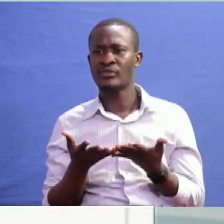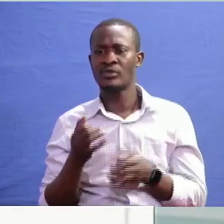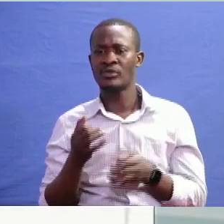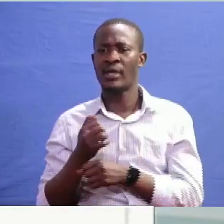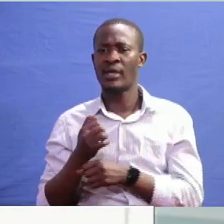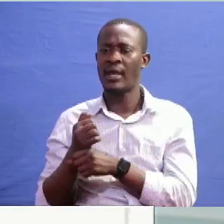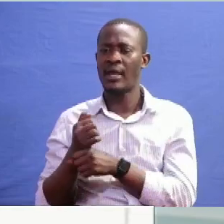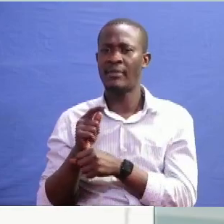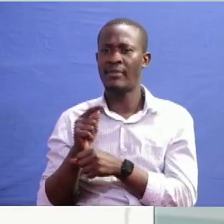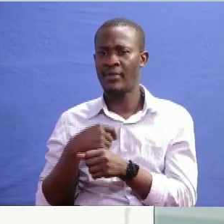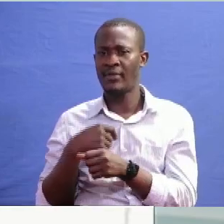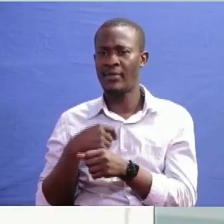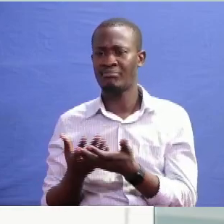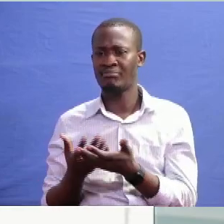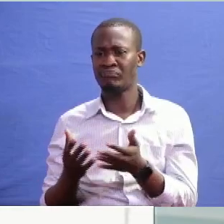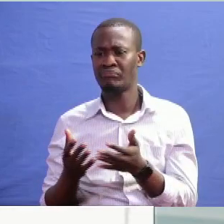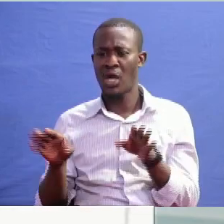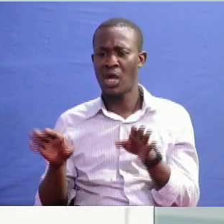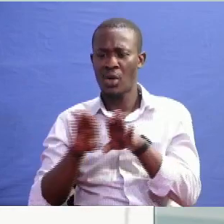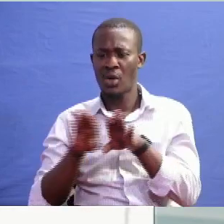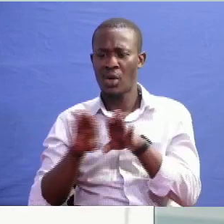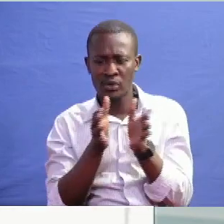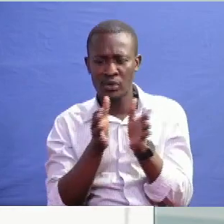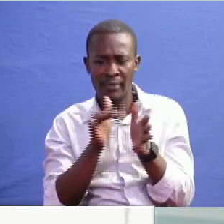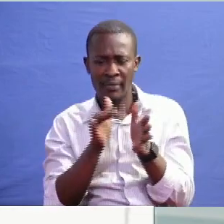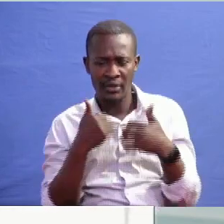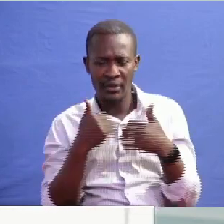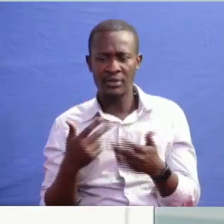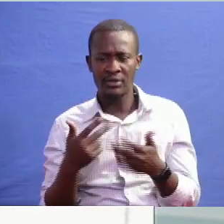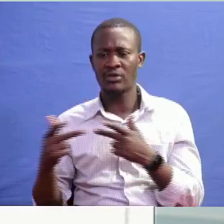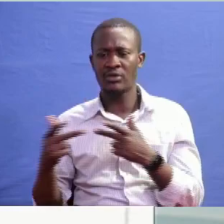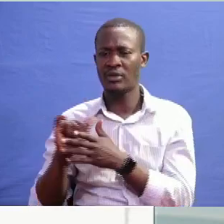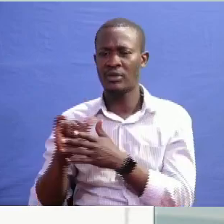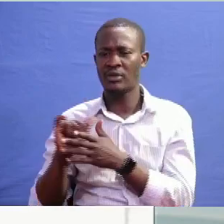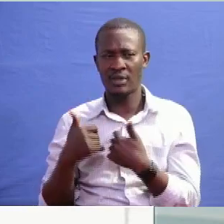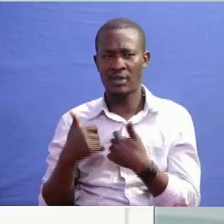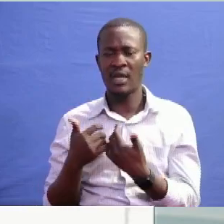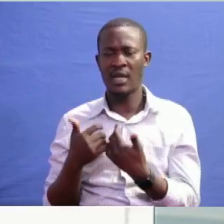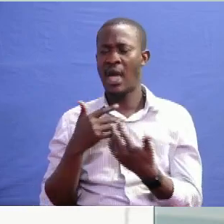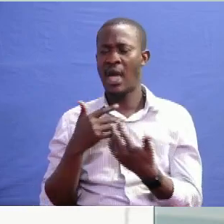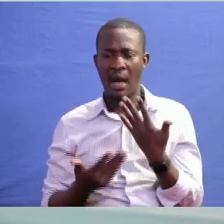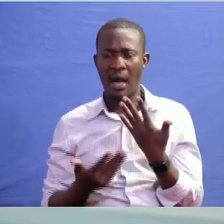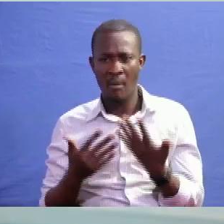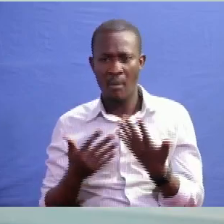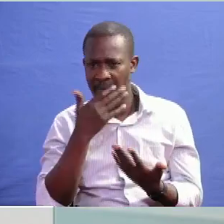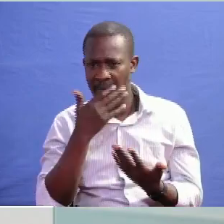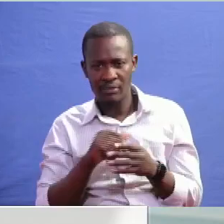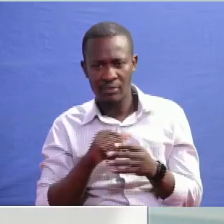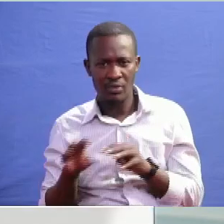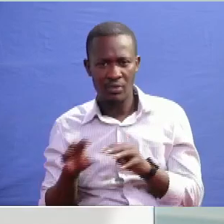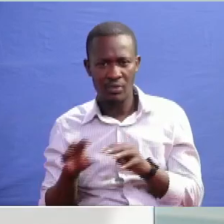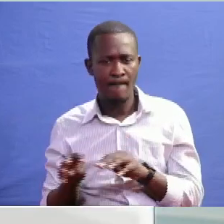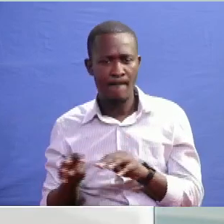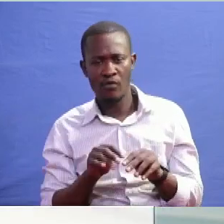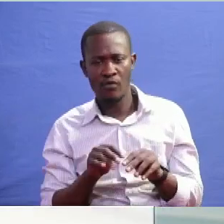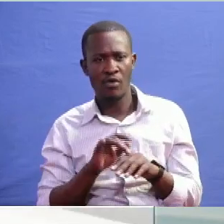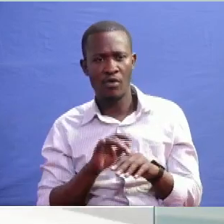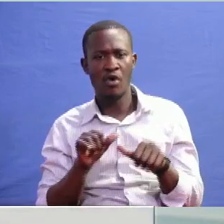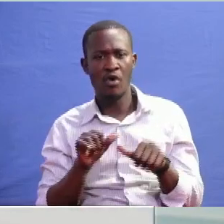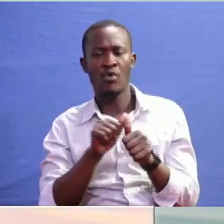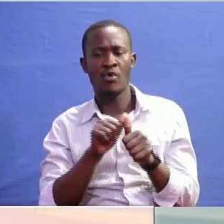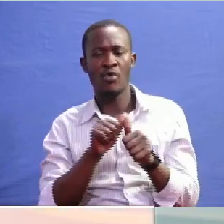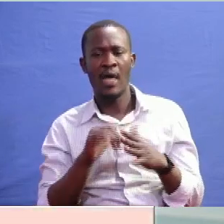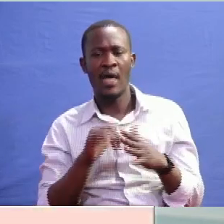to bridge the gap, but this is the bone of contention and this is the concern. So how best can we move on this, and